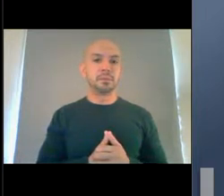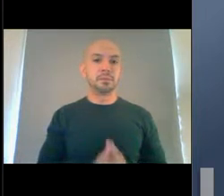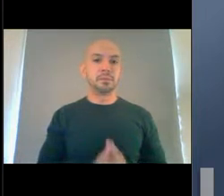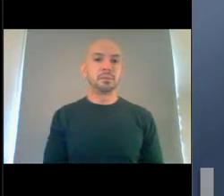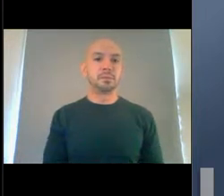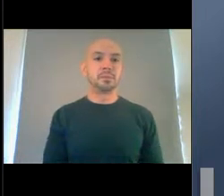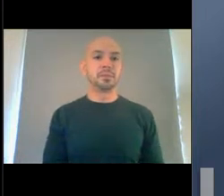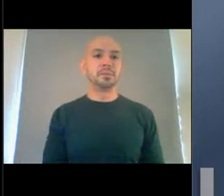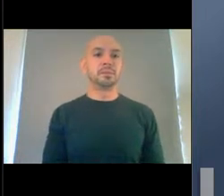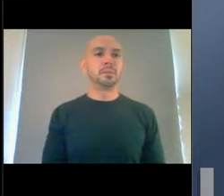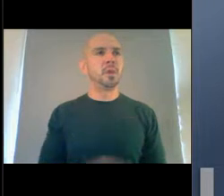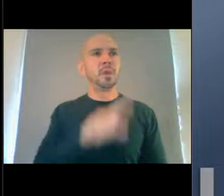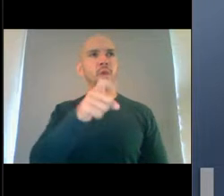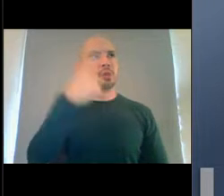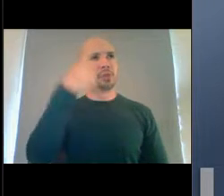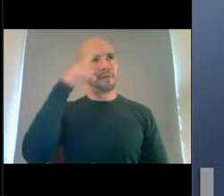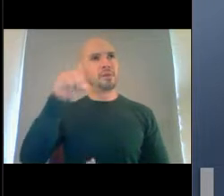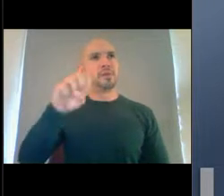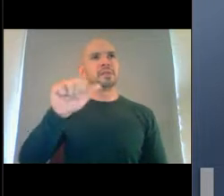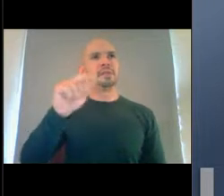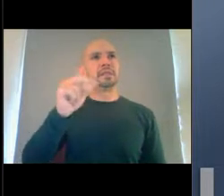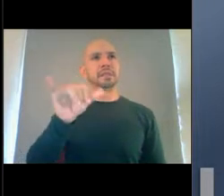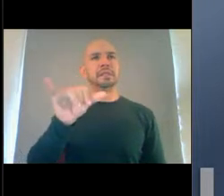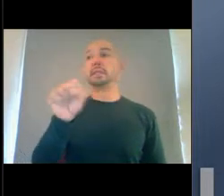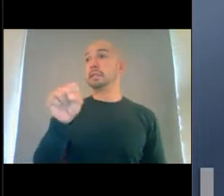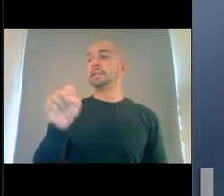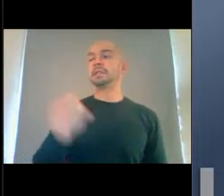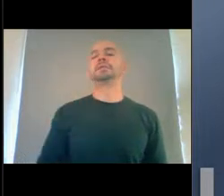for the question is for sandy yeah for sandy